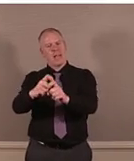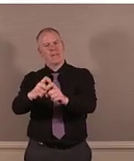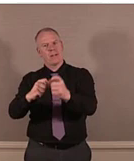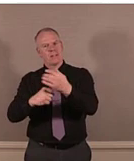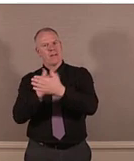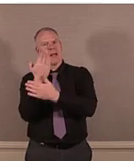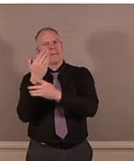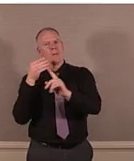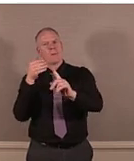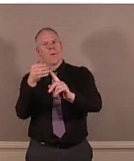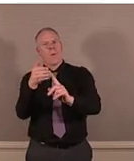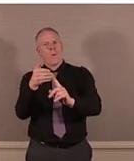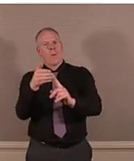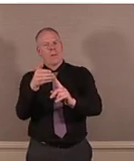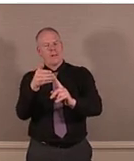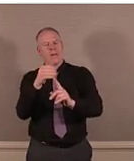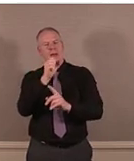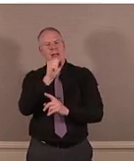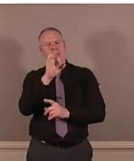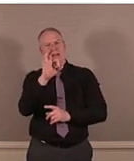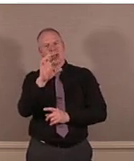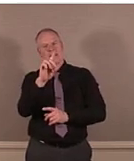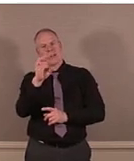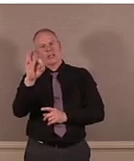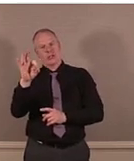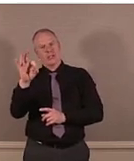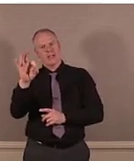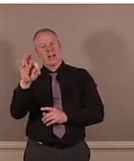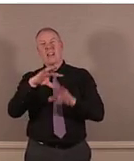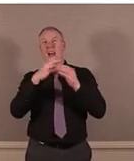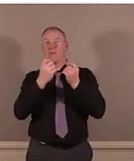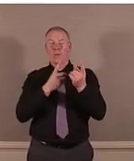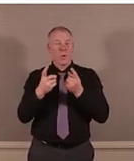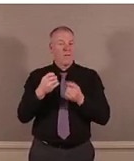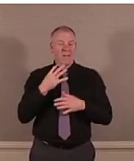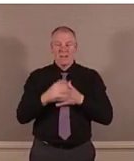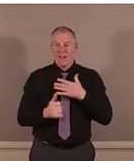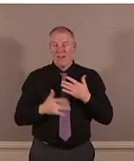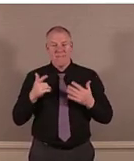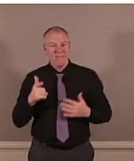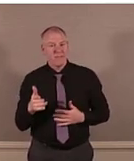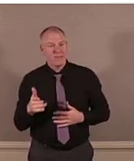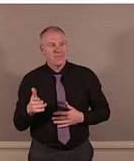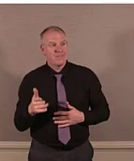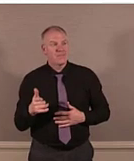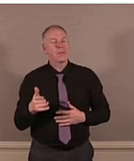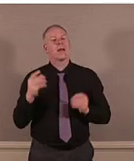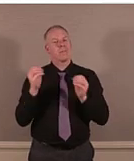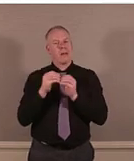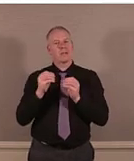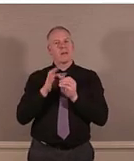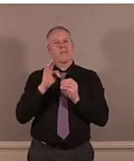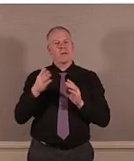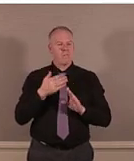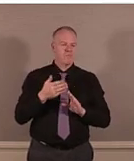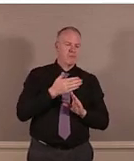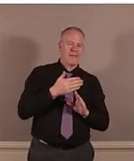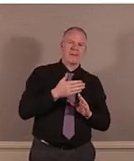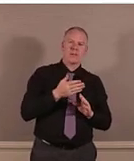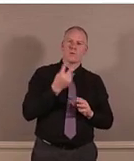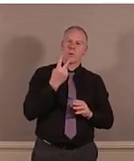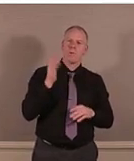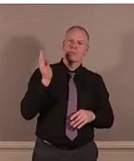goals and everything that we do in everyday life. And again, that whole area was mentioned by the previous speakers as